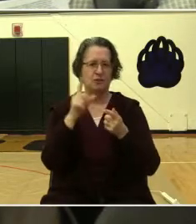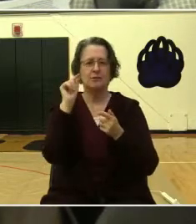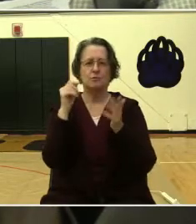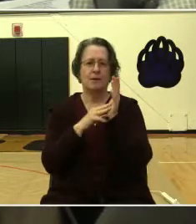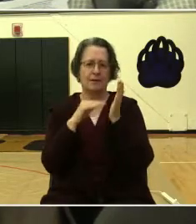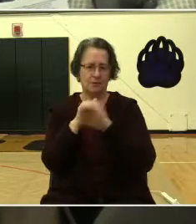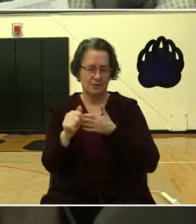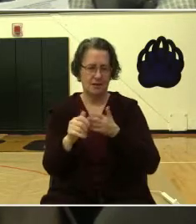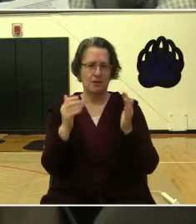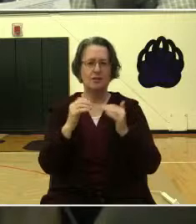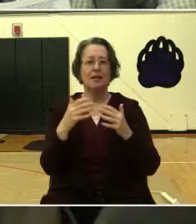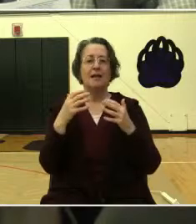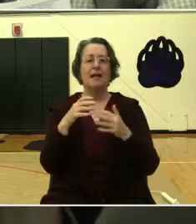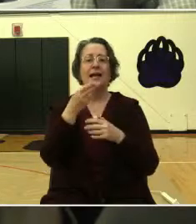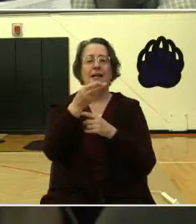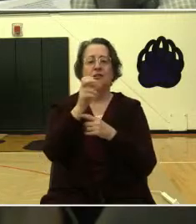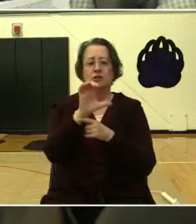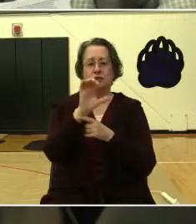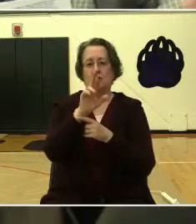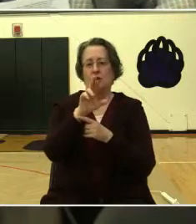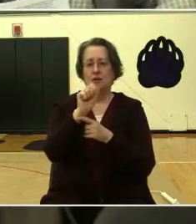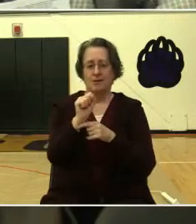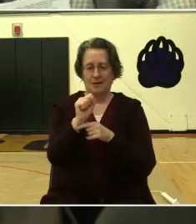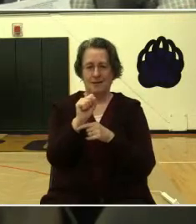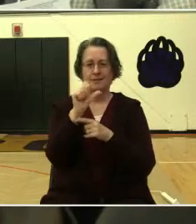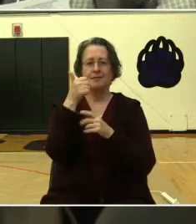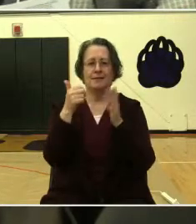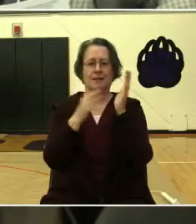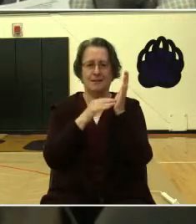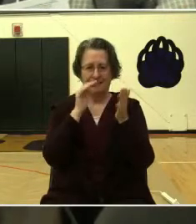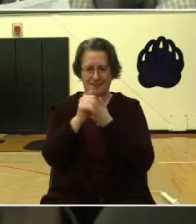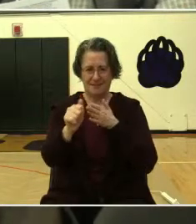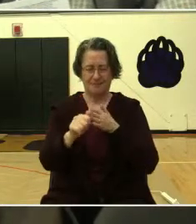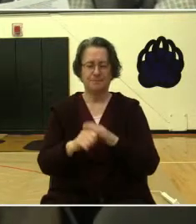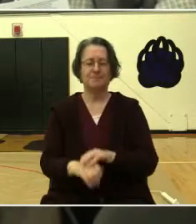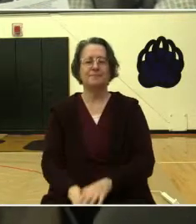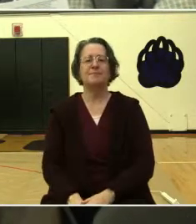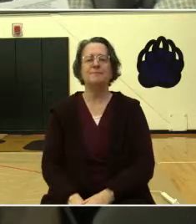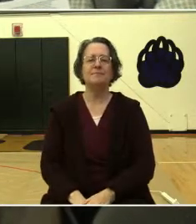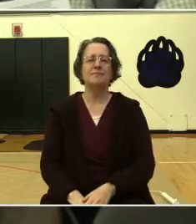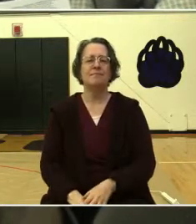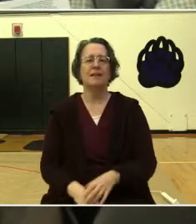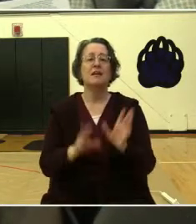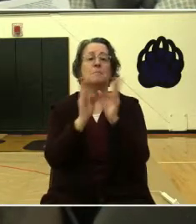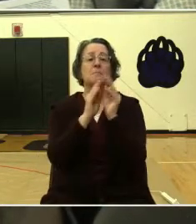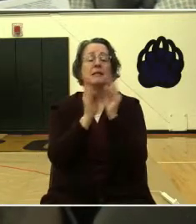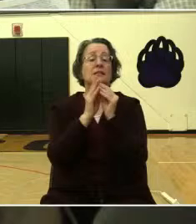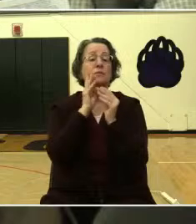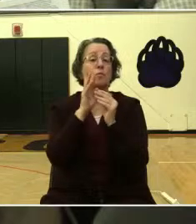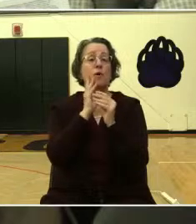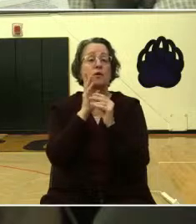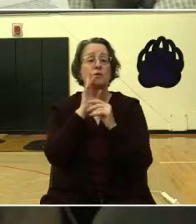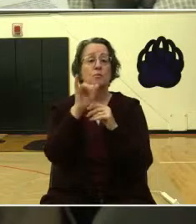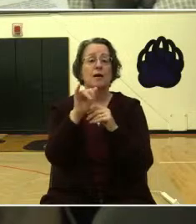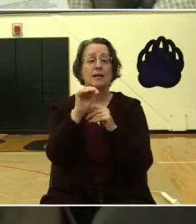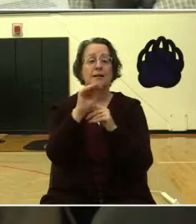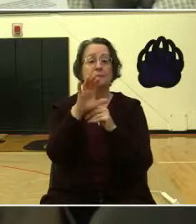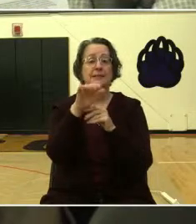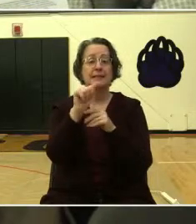$20,000 healthc Care and Rehabilitation Services $10,000 000 meeting Waters YMCA